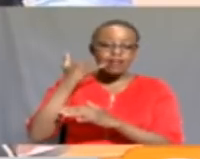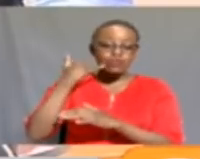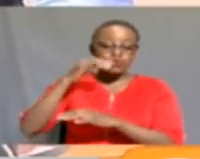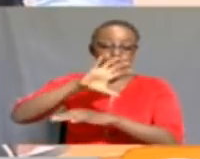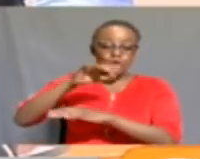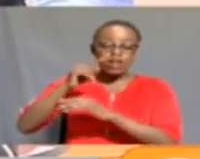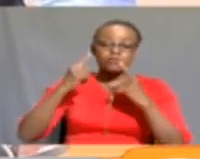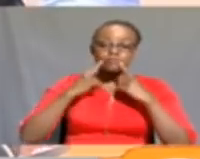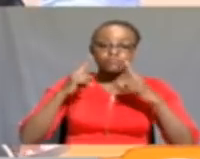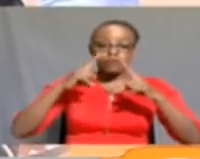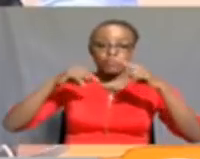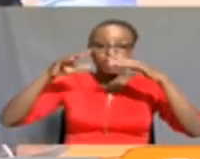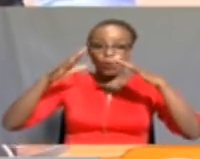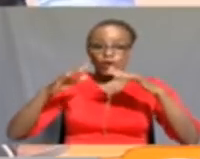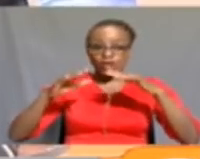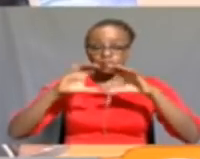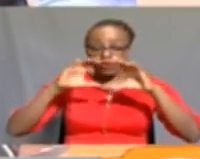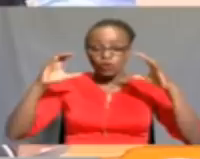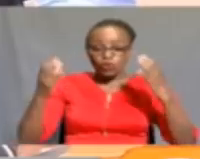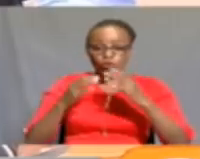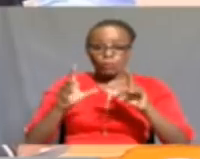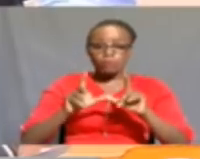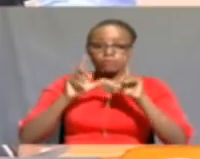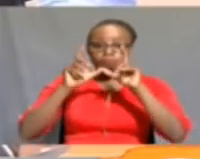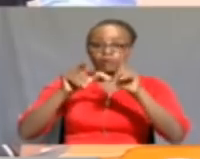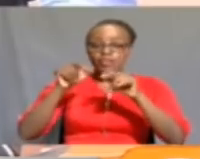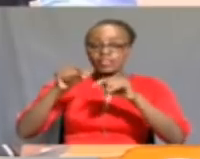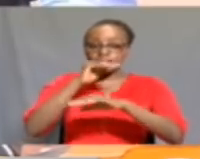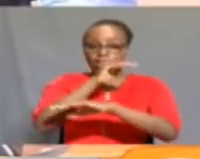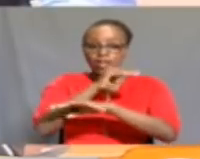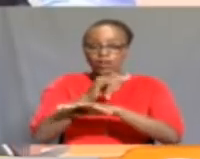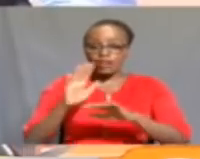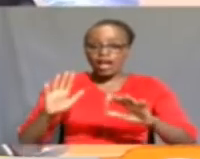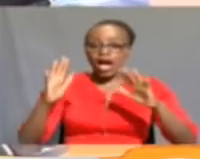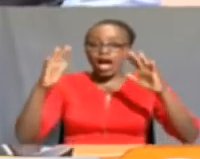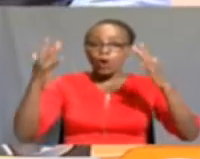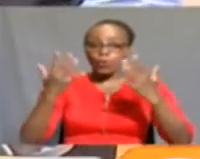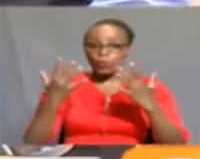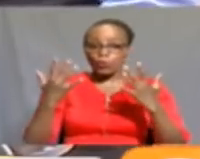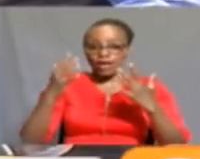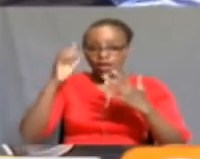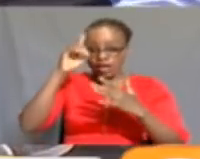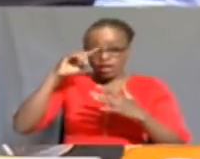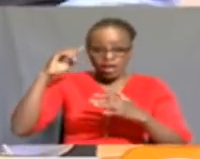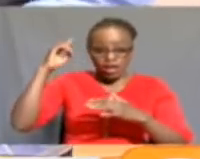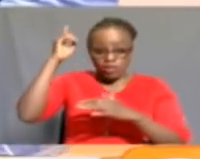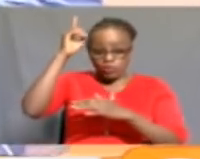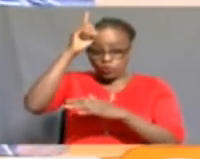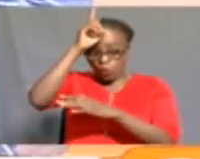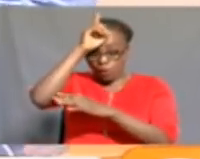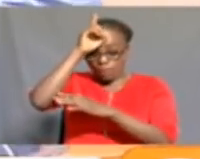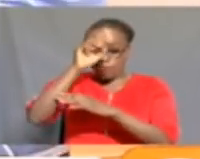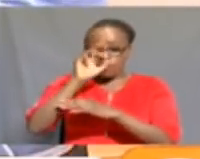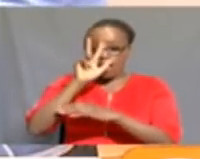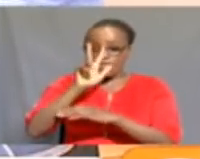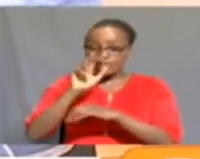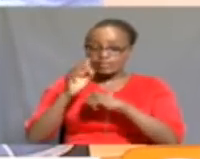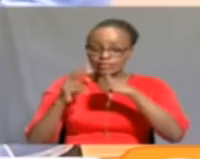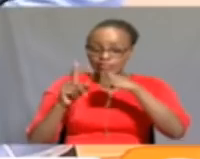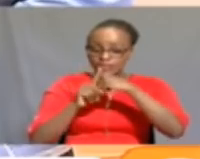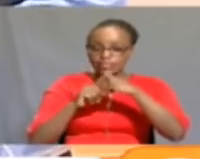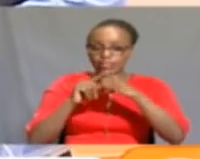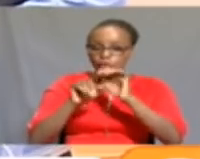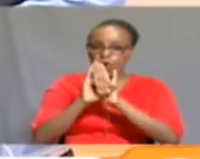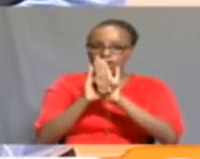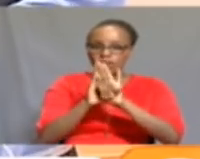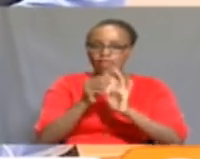was announced the winner of the global prize this evening at a ceremony held in Dubai. The 36-year-old teacher was